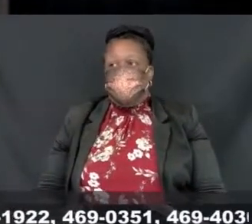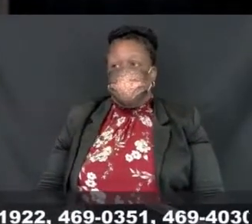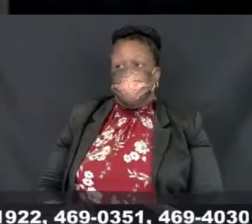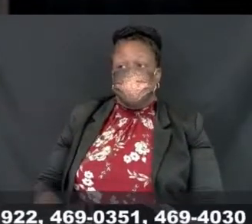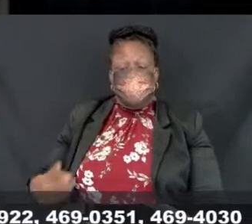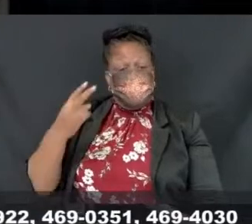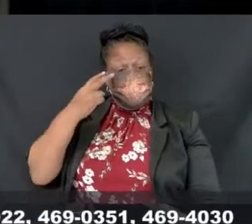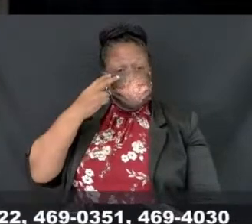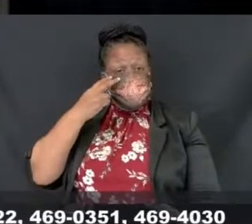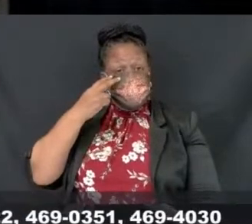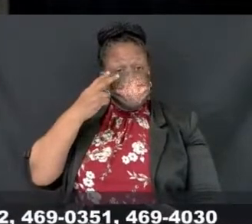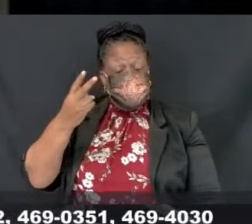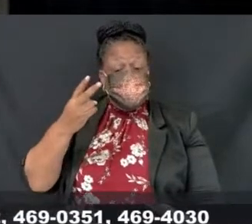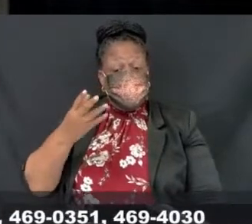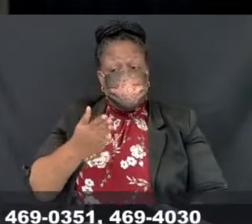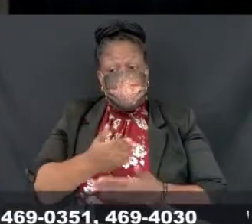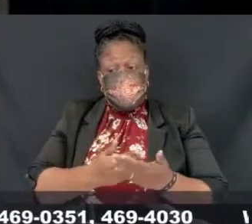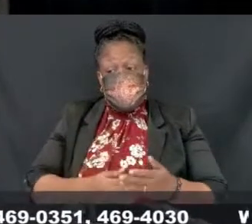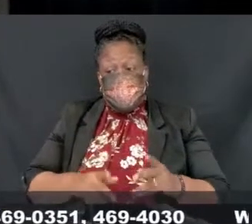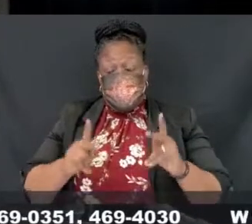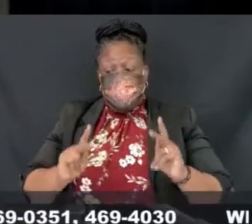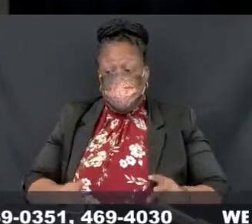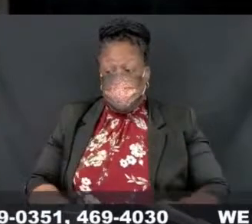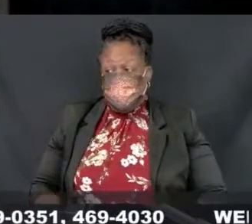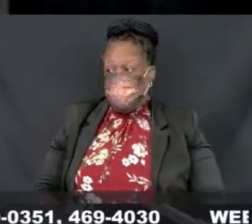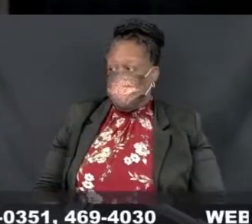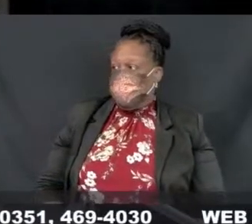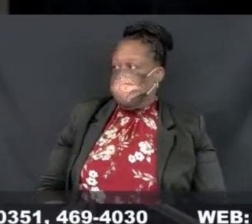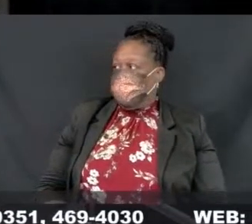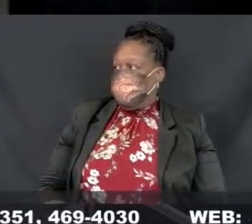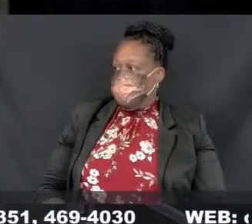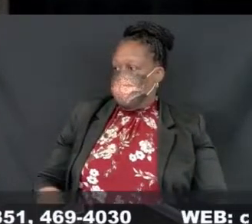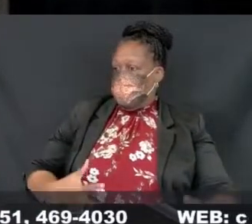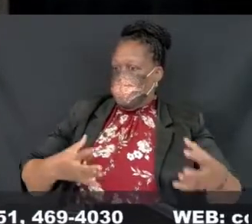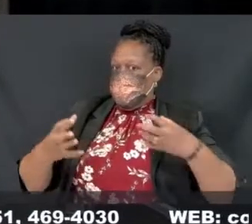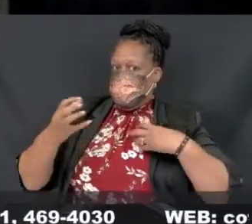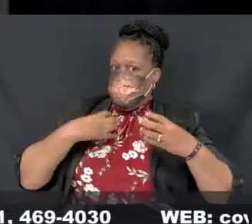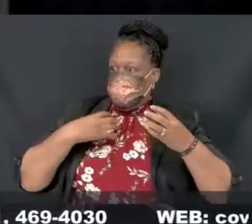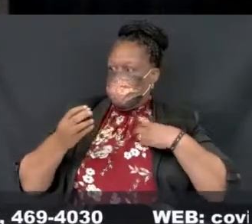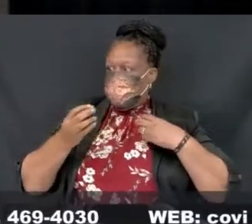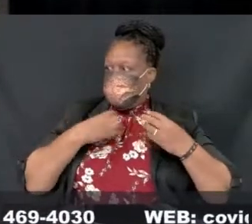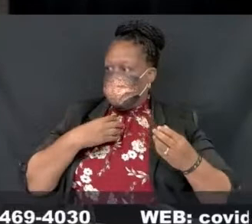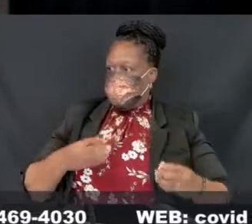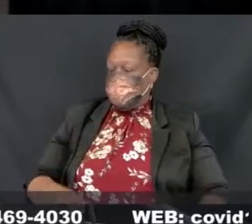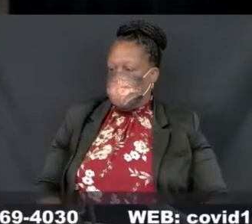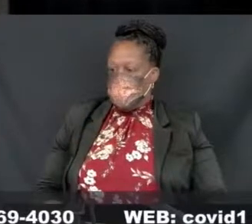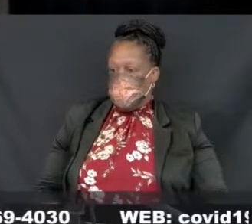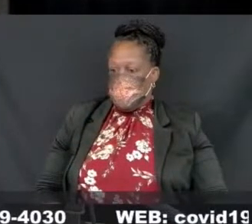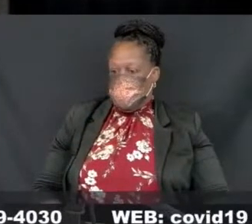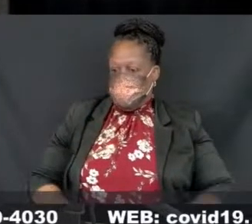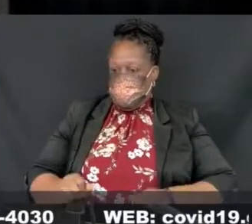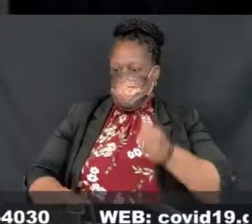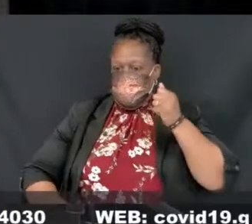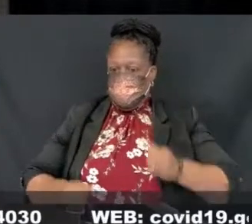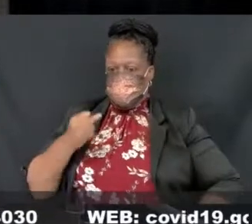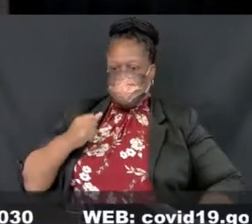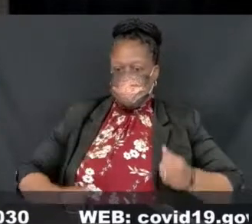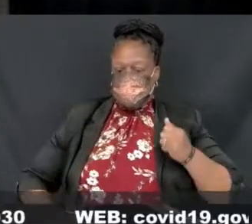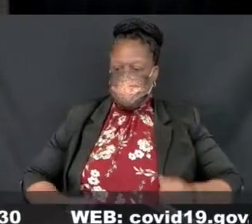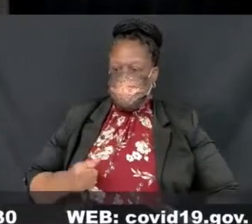they were protesting. People were protesting. Some developed countries,